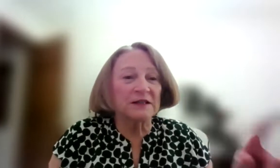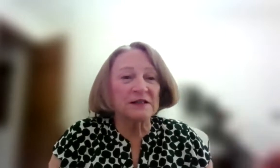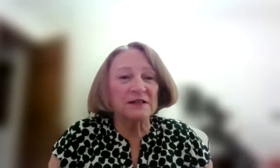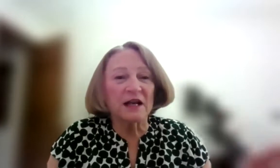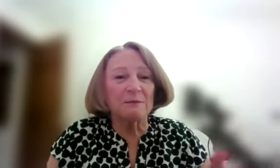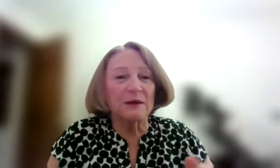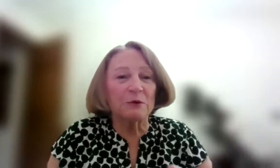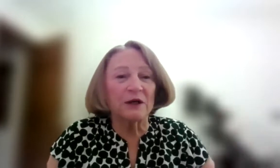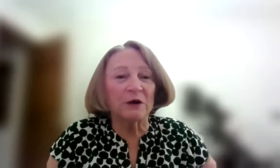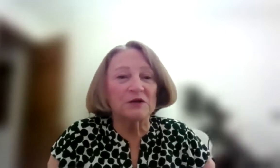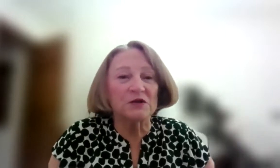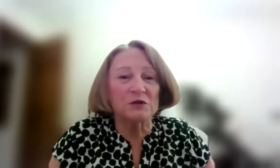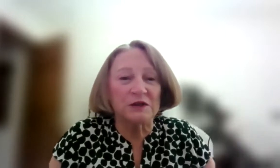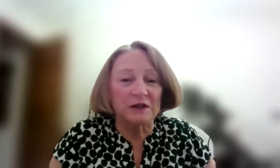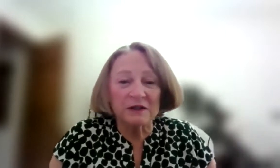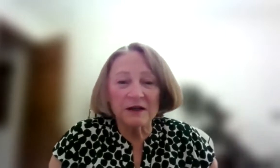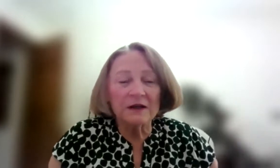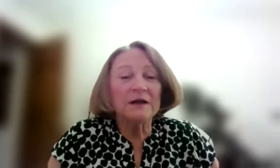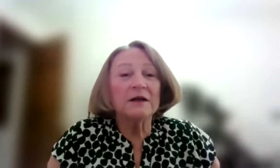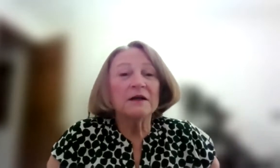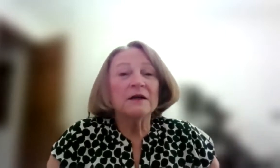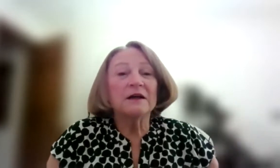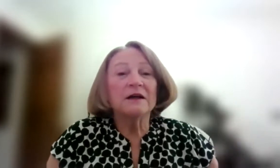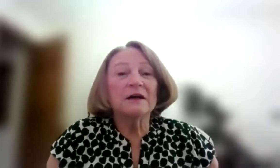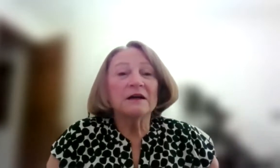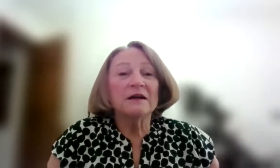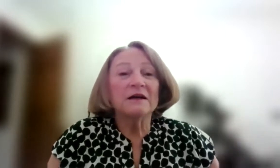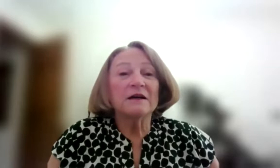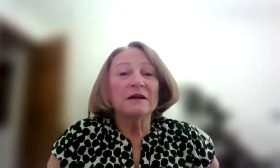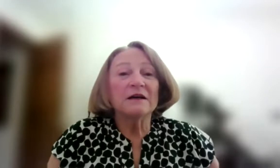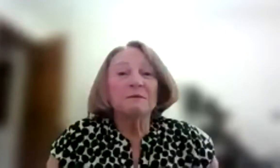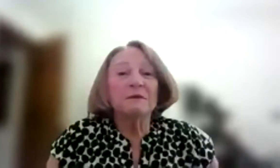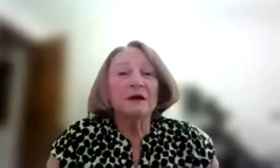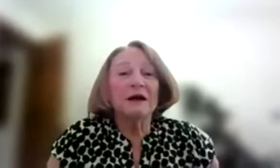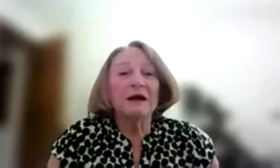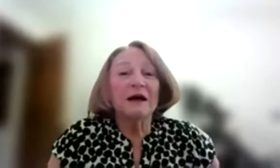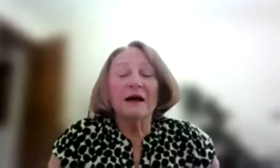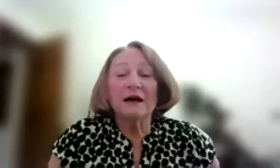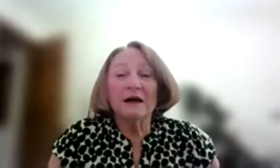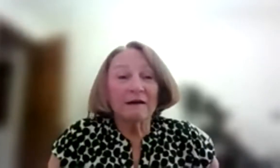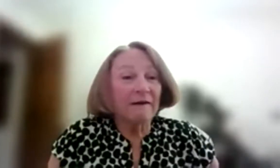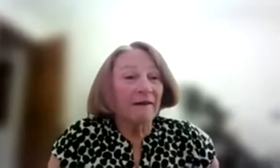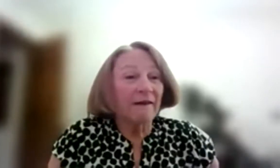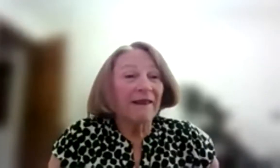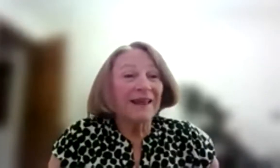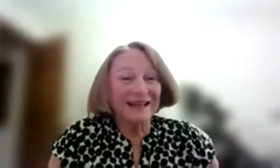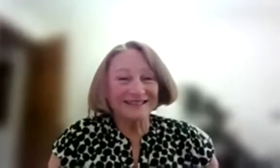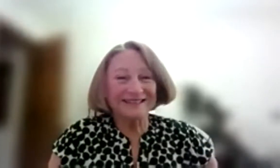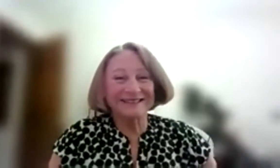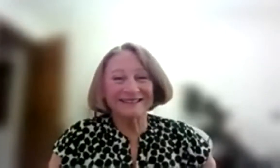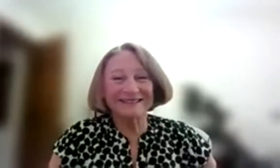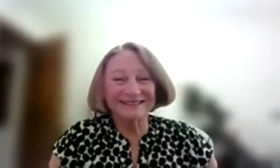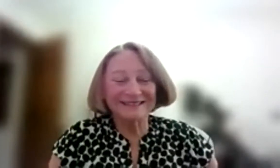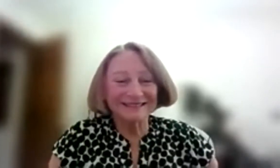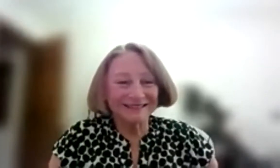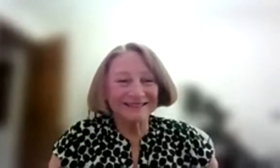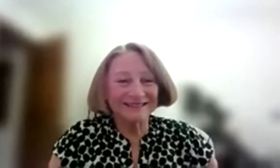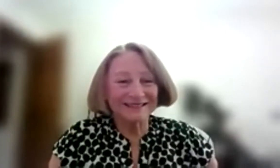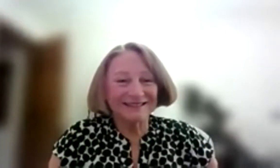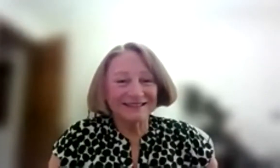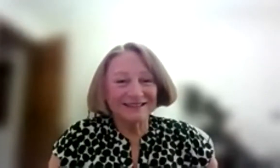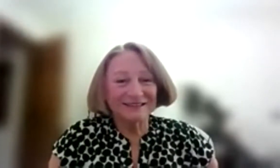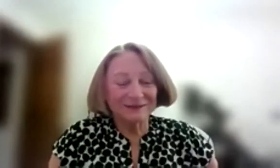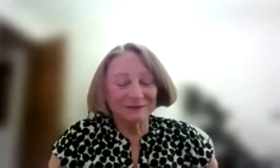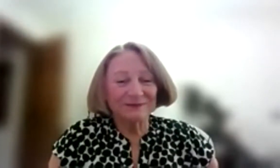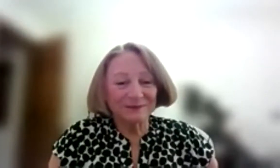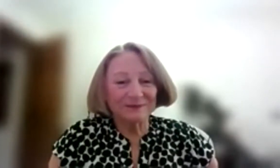sure if your hand is still up. Maybe we can go to Susan. Yeah, I'm back. Just moving on to another